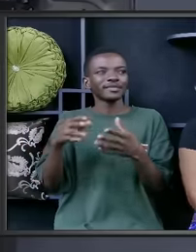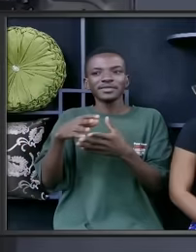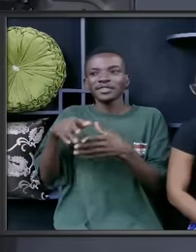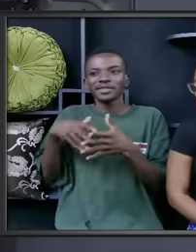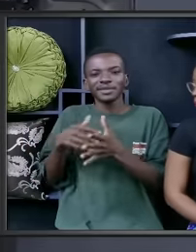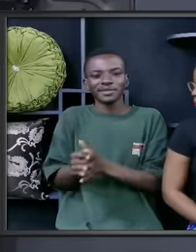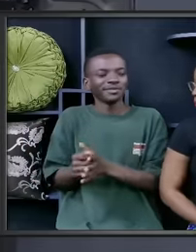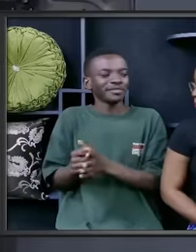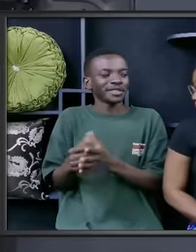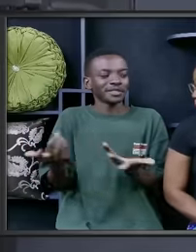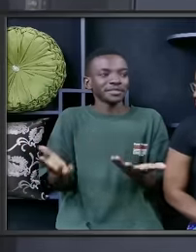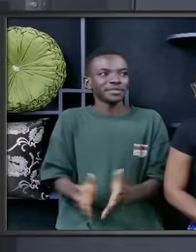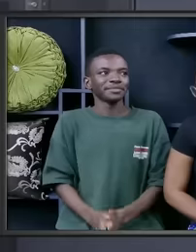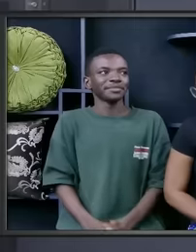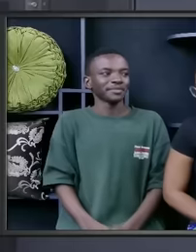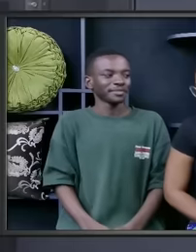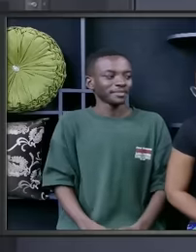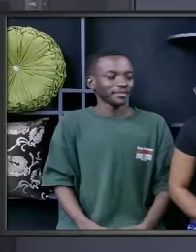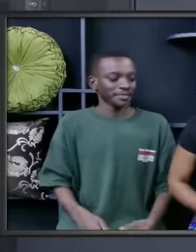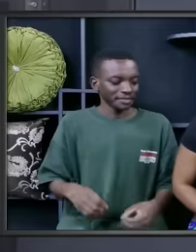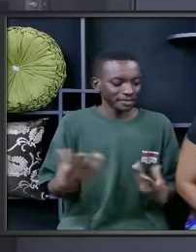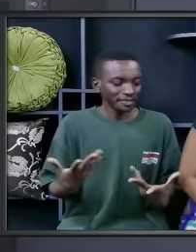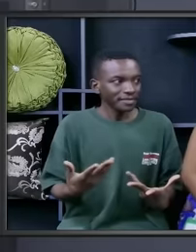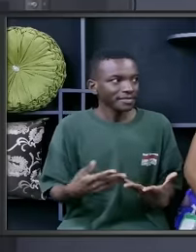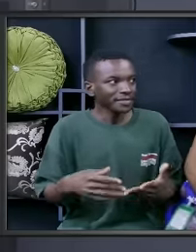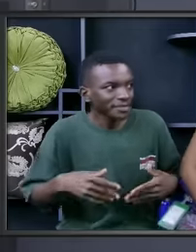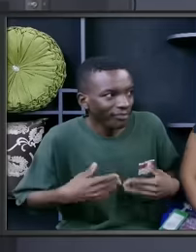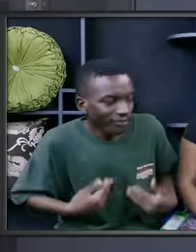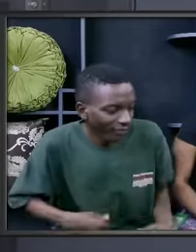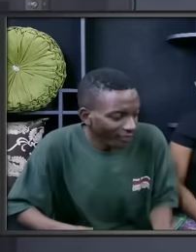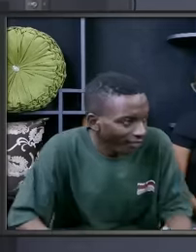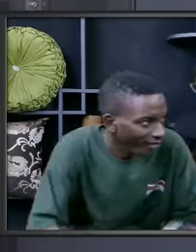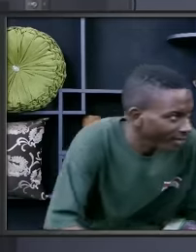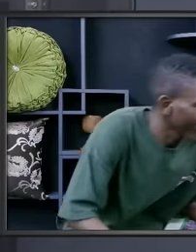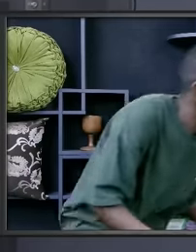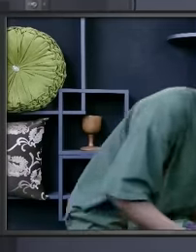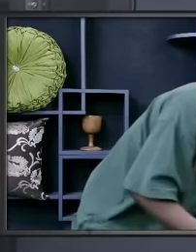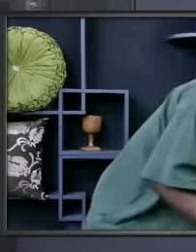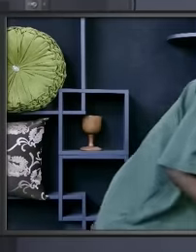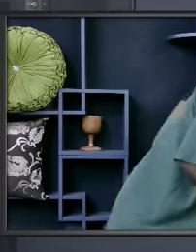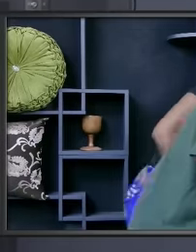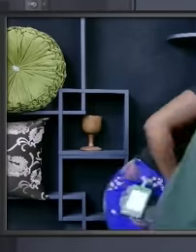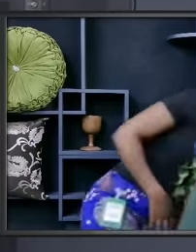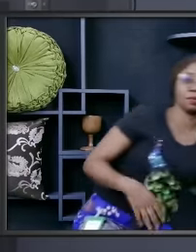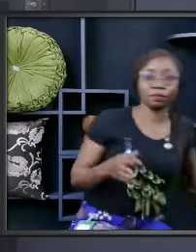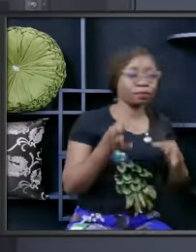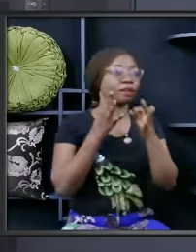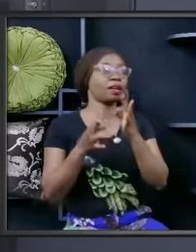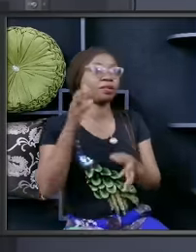now in make or come out. Many people weak. If you not see comment for